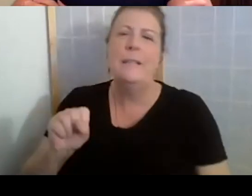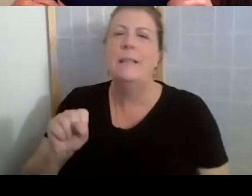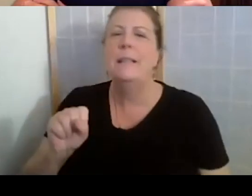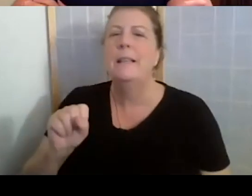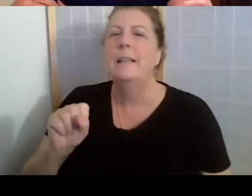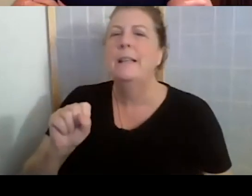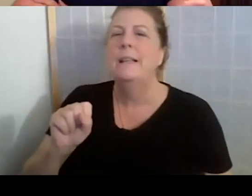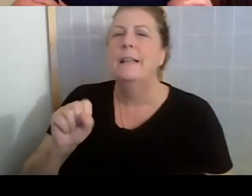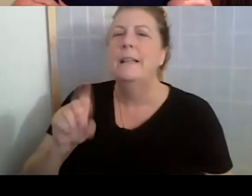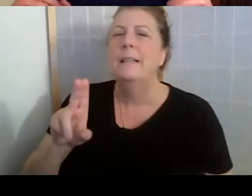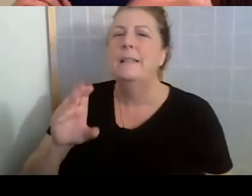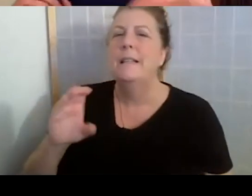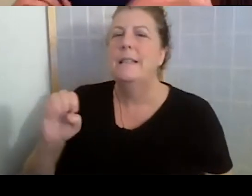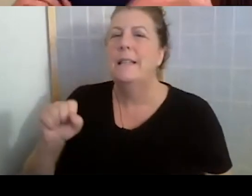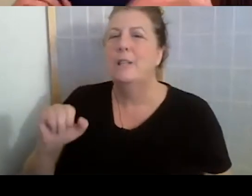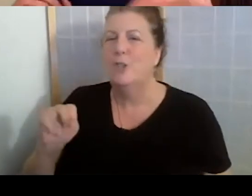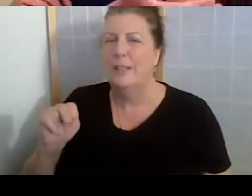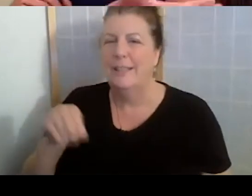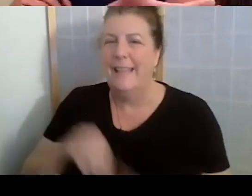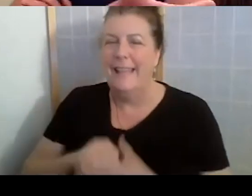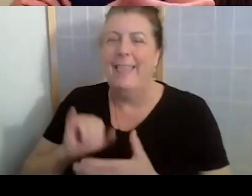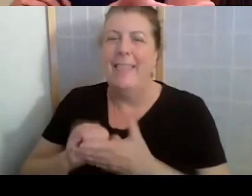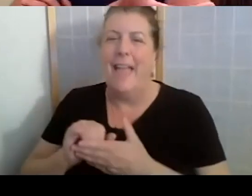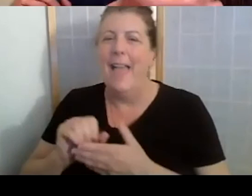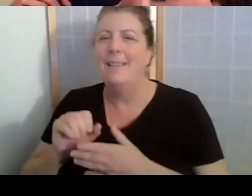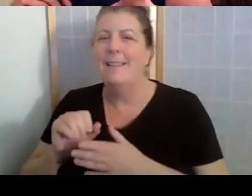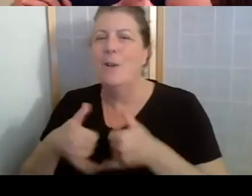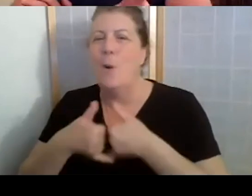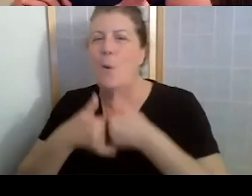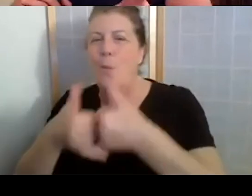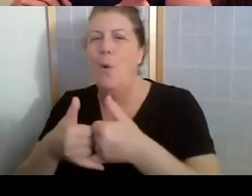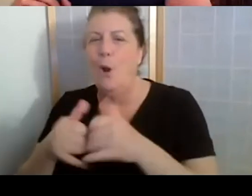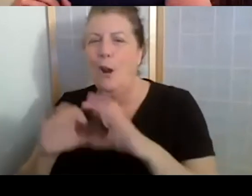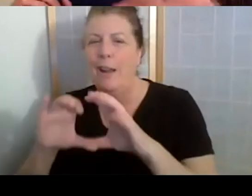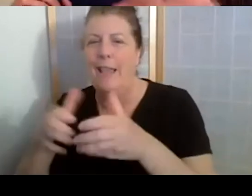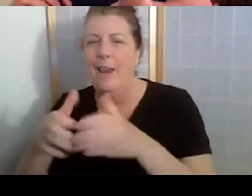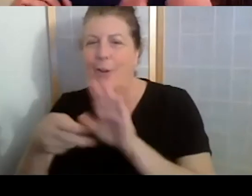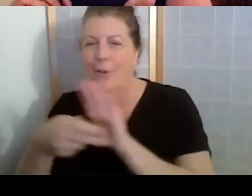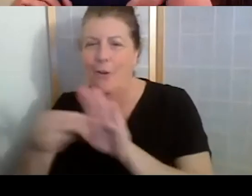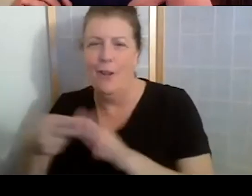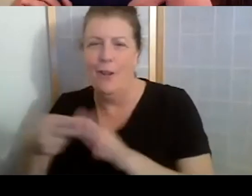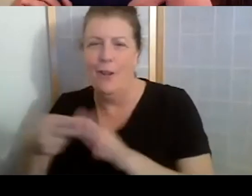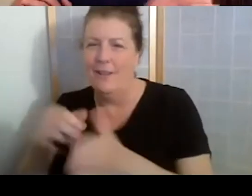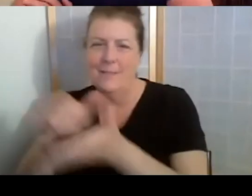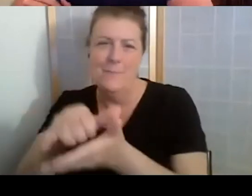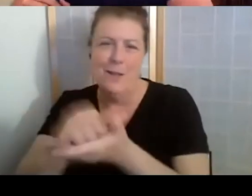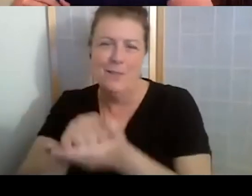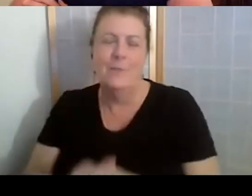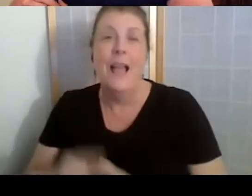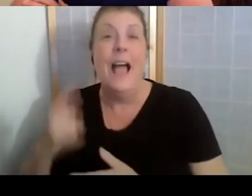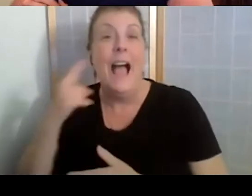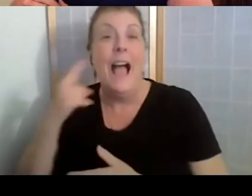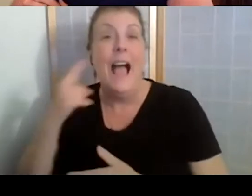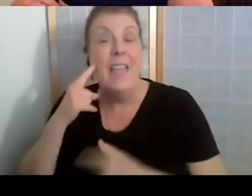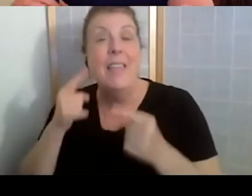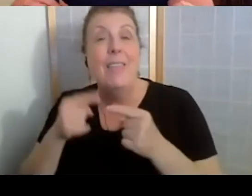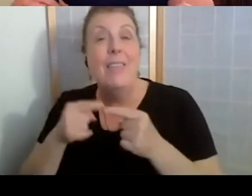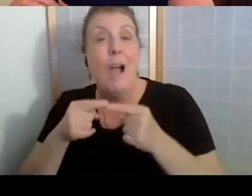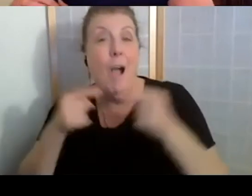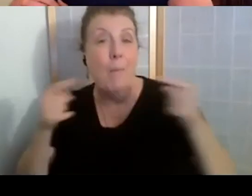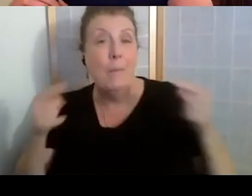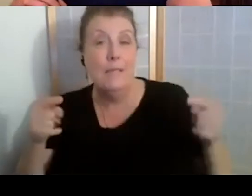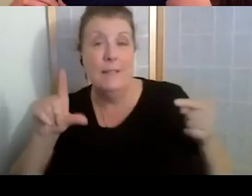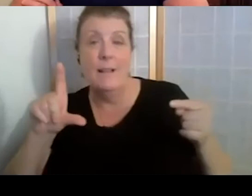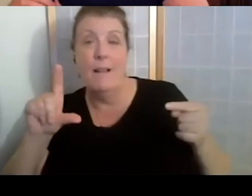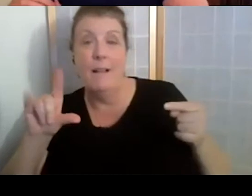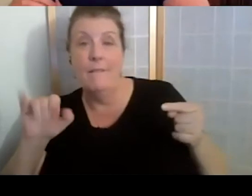was I think that the opposite of a limited series is an unlimited series. Yeah. And I think